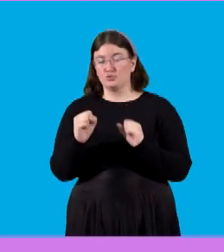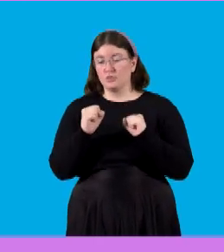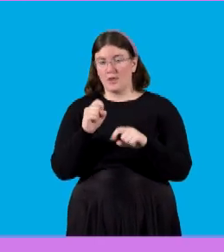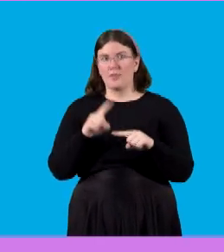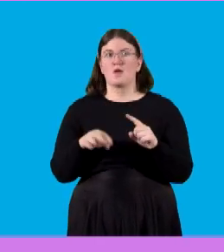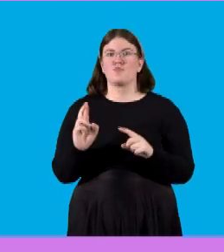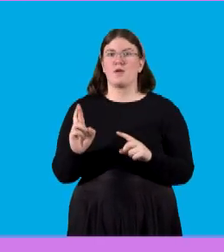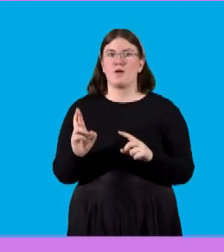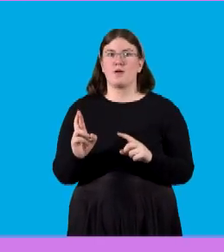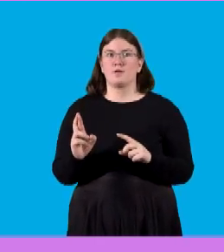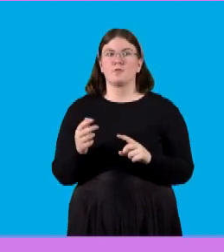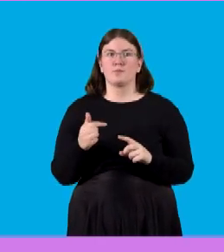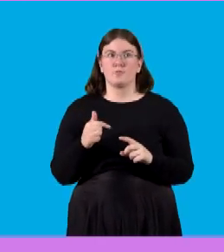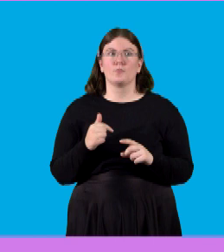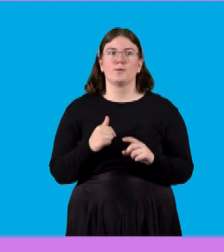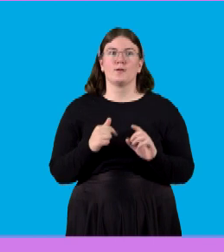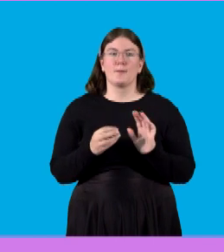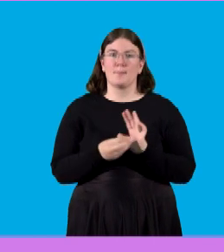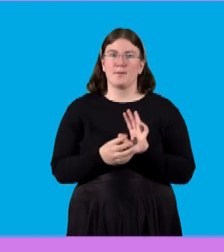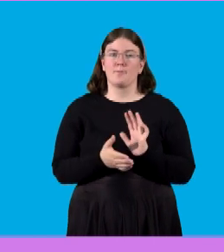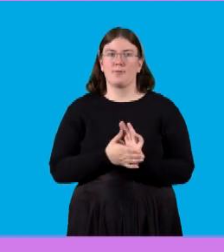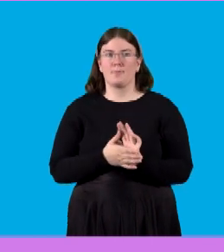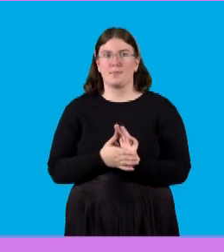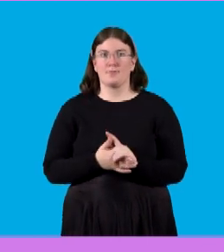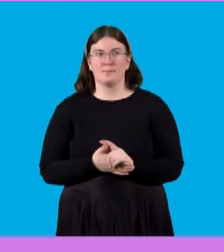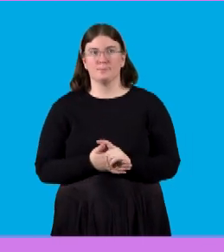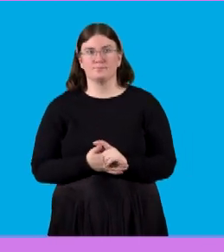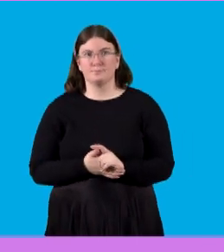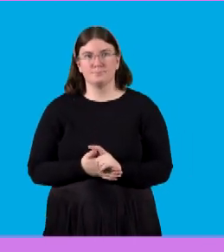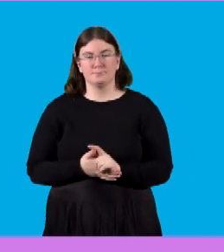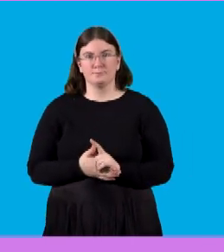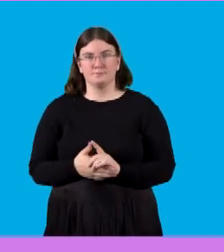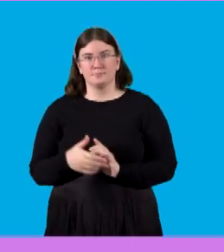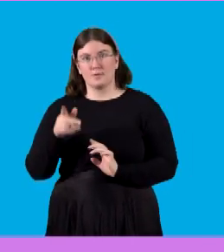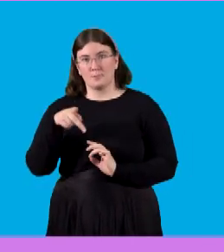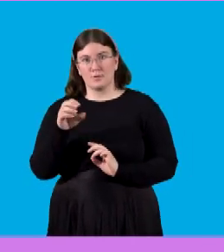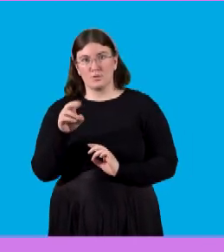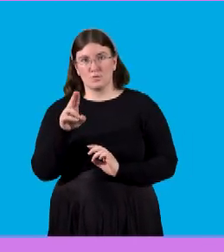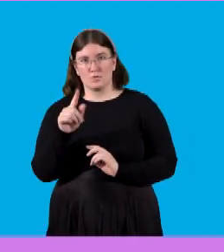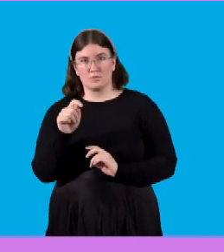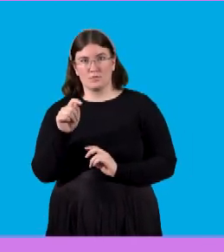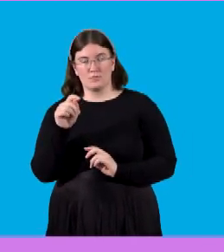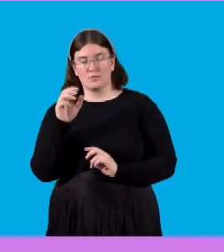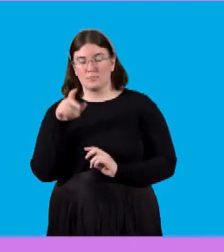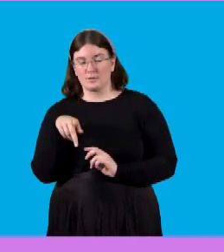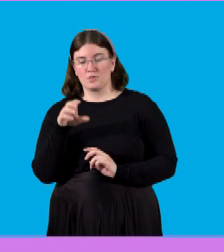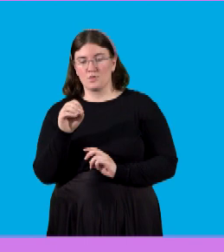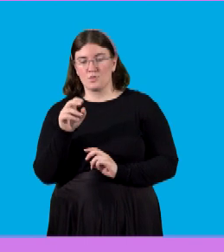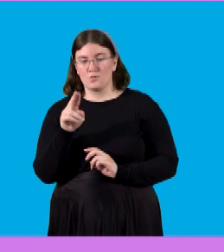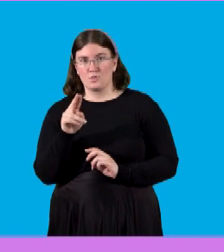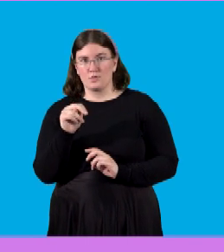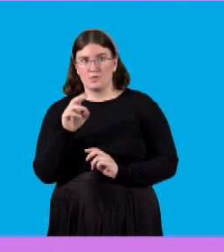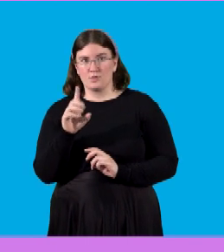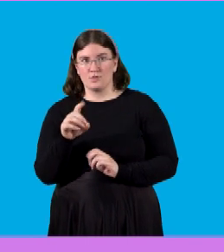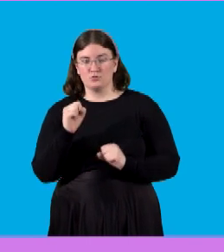than the South African rand. So therefore, I'll indicate that in this case, the pound is